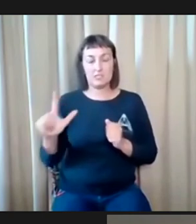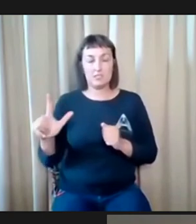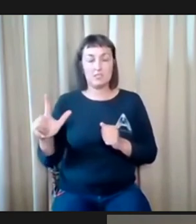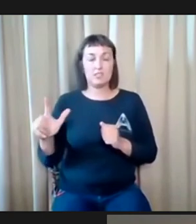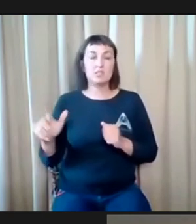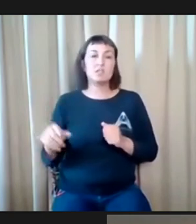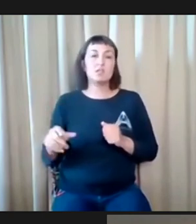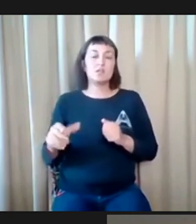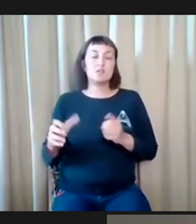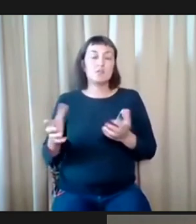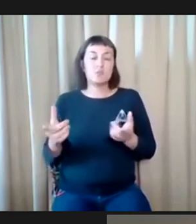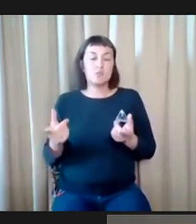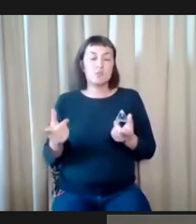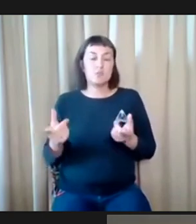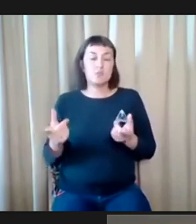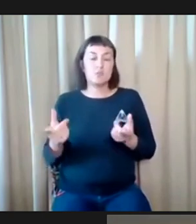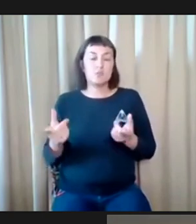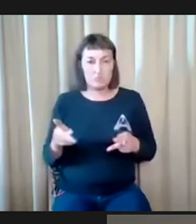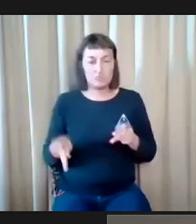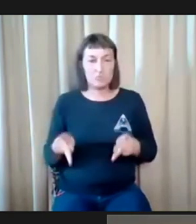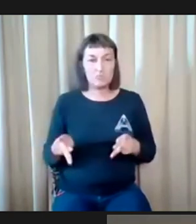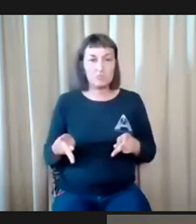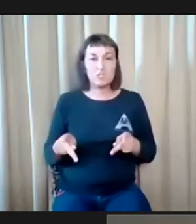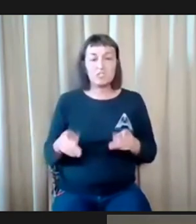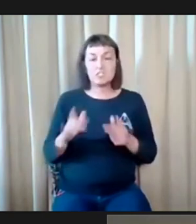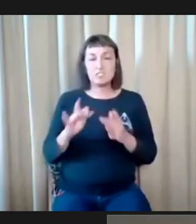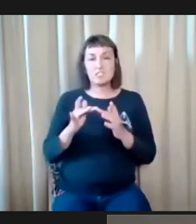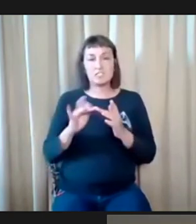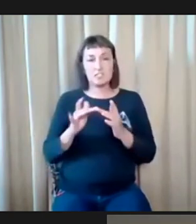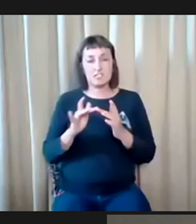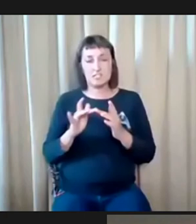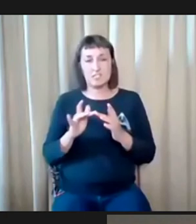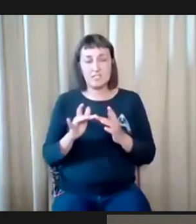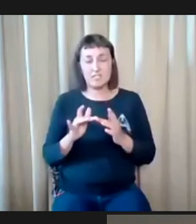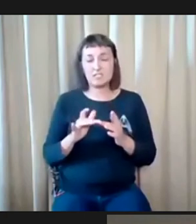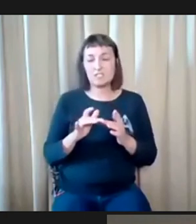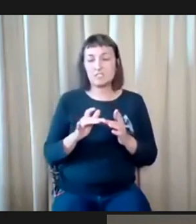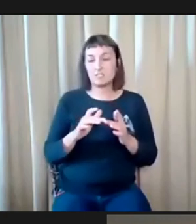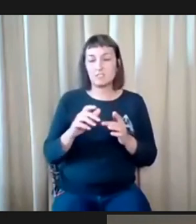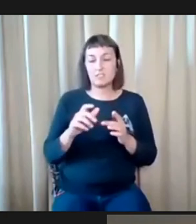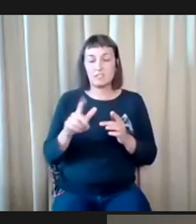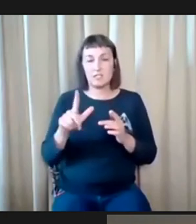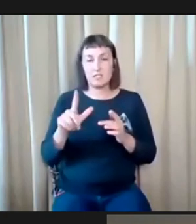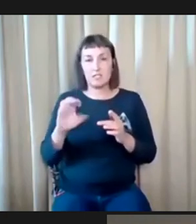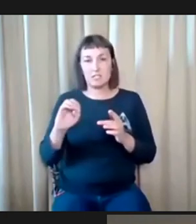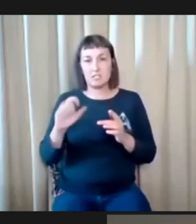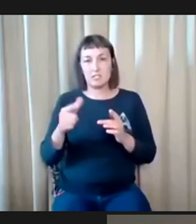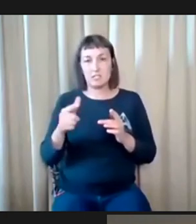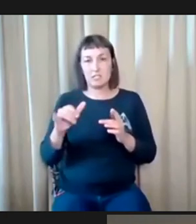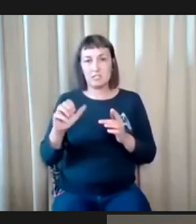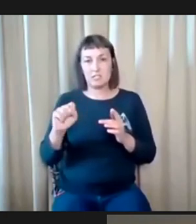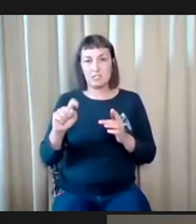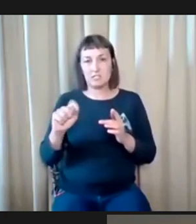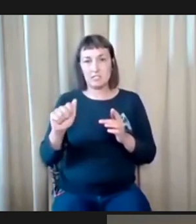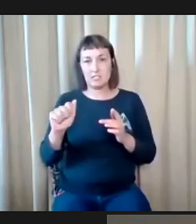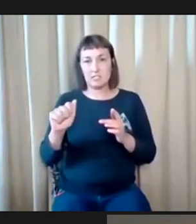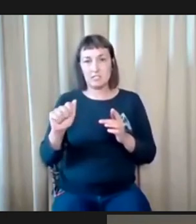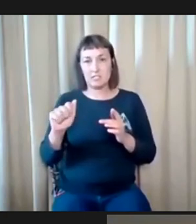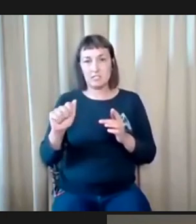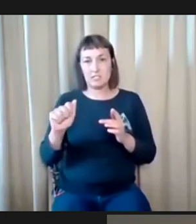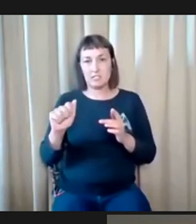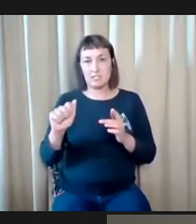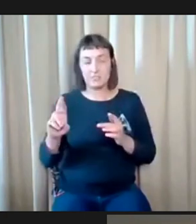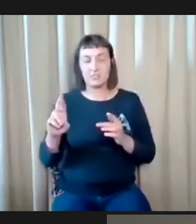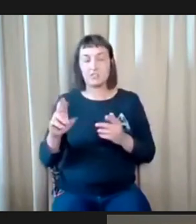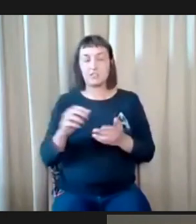sometimes when you just contact your legislator or your commissioner and you express interest in this and you buttress it with information that we have